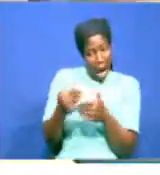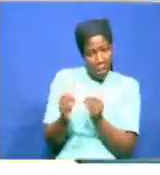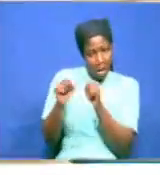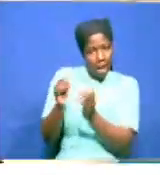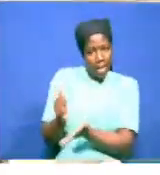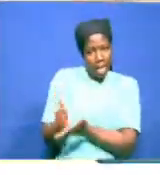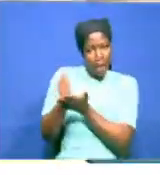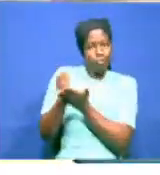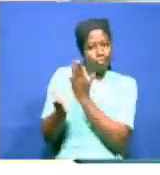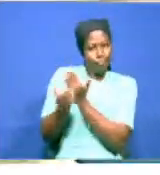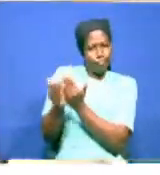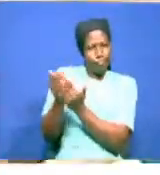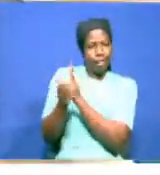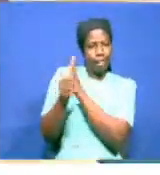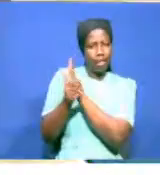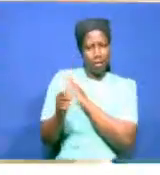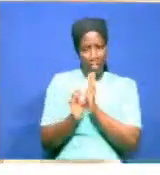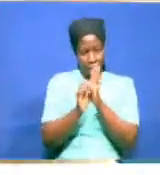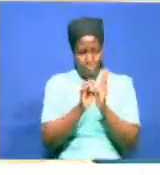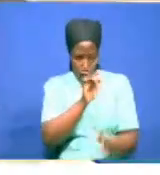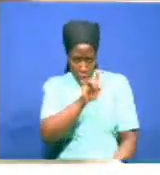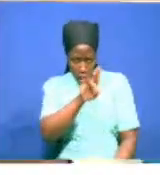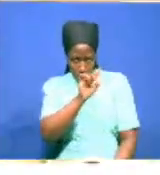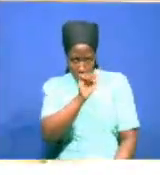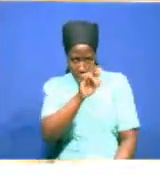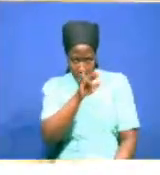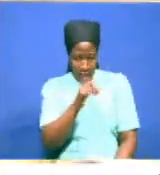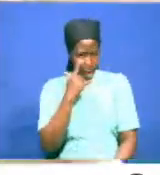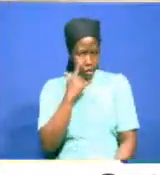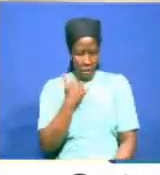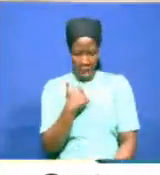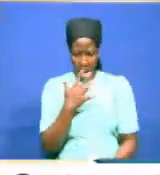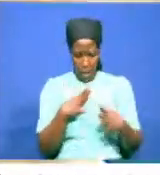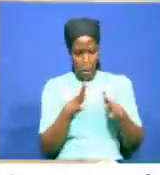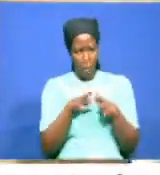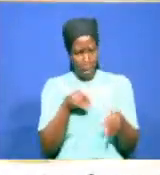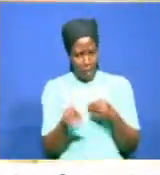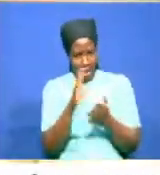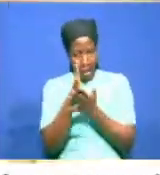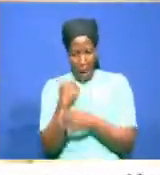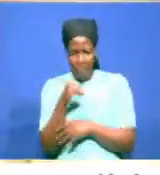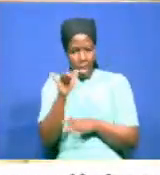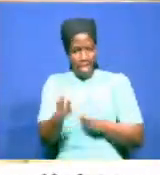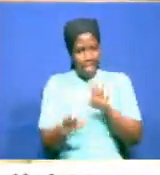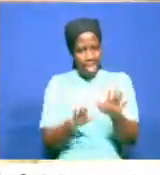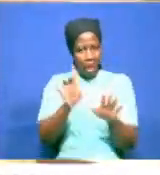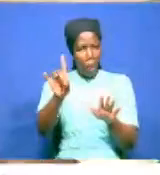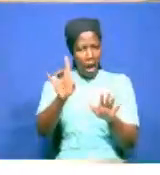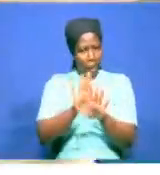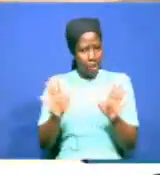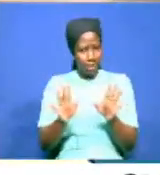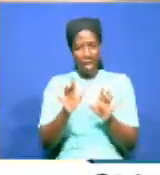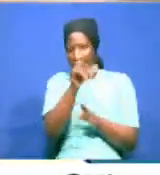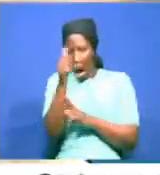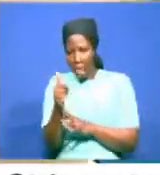of what I saw in Lugari. In Lugari, I saw that there were people with disabilities. Some of them had only one leg. If you can just show that clip. Some of them had one leg. Some of